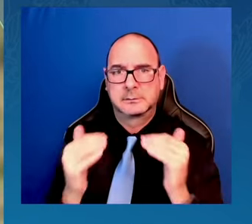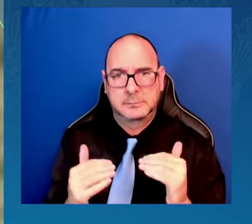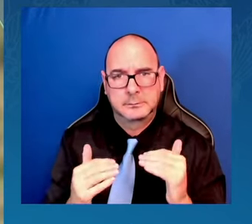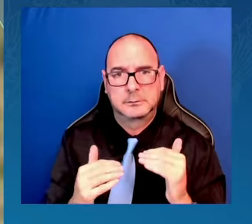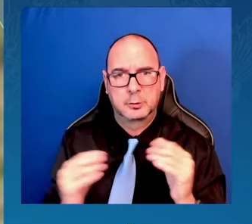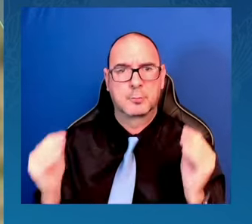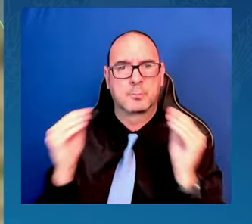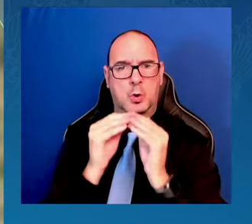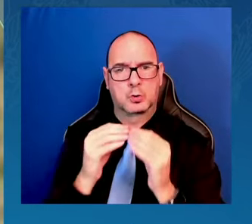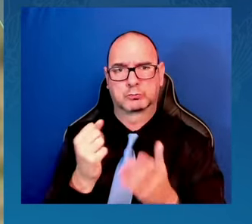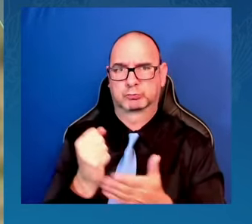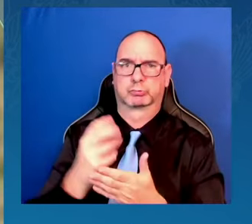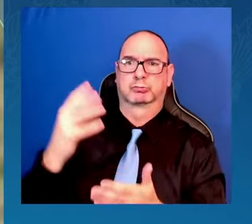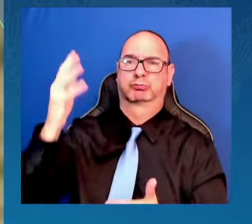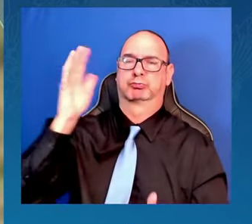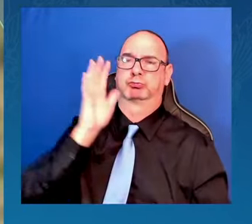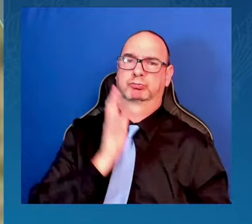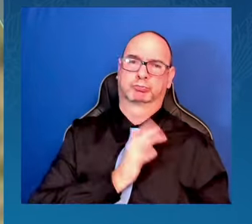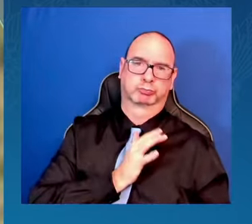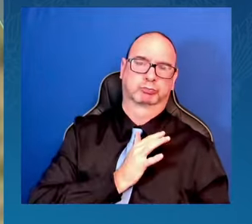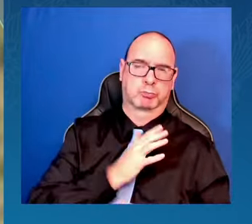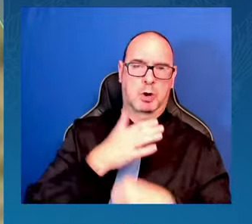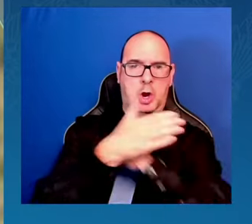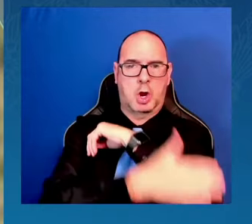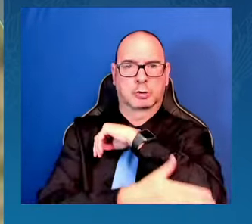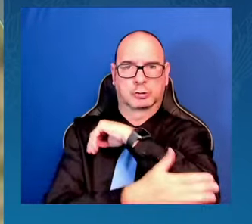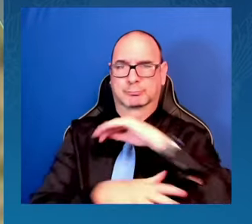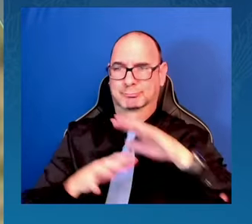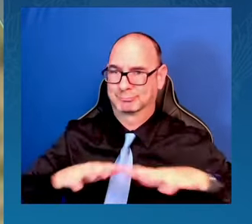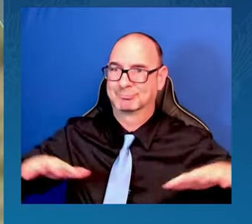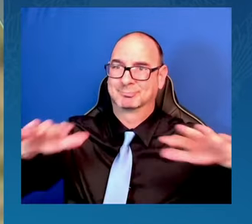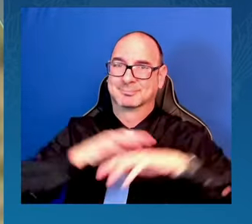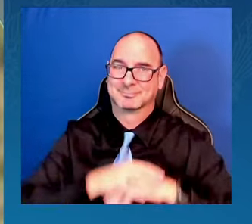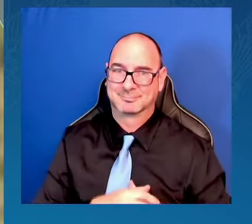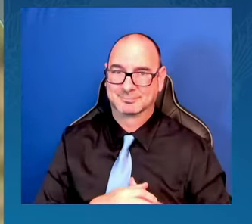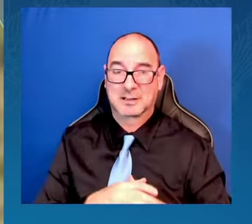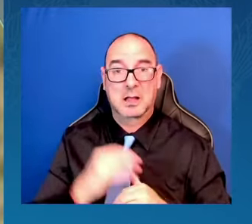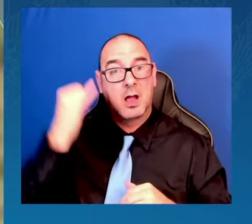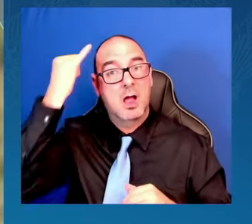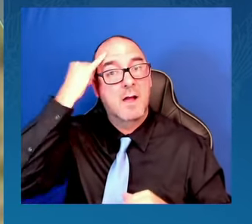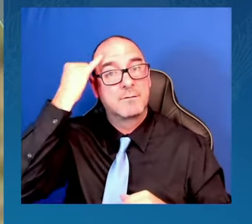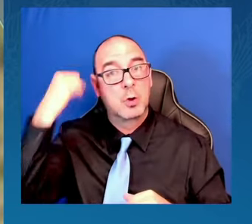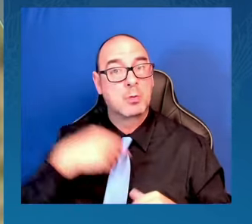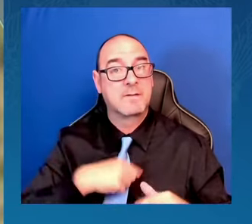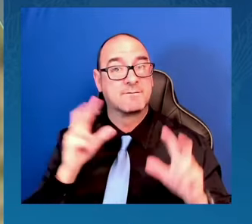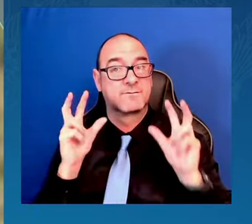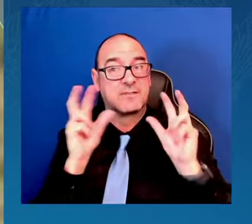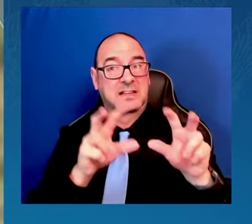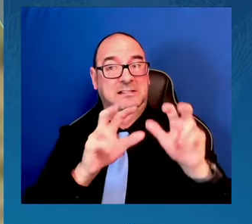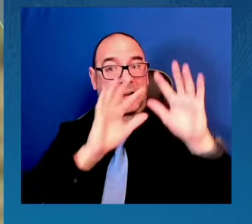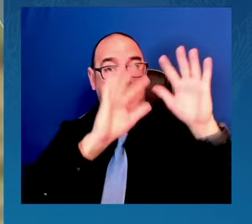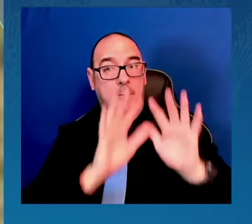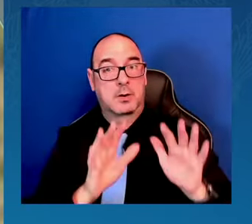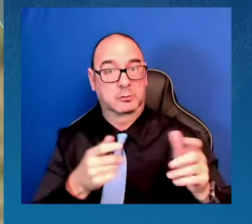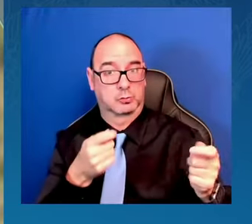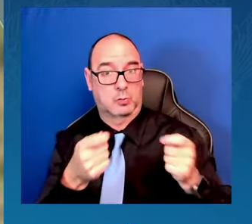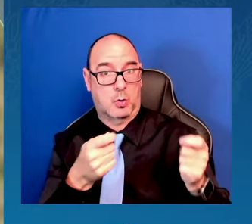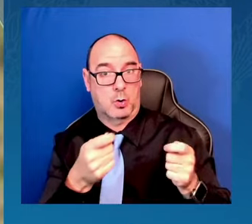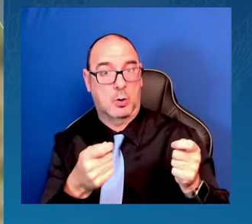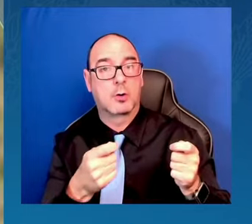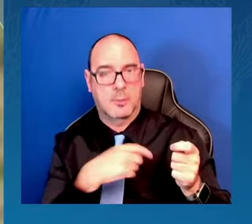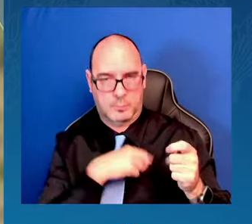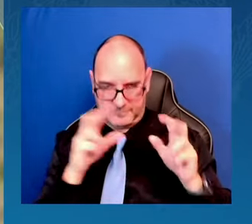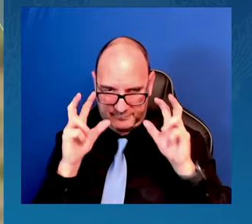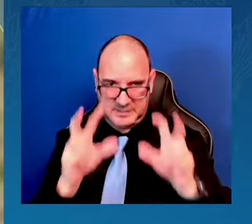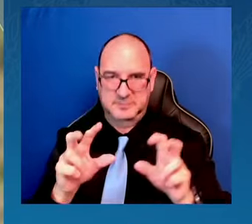country. When we invest in climate, we invest in